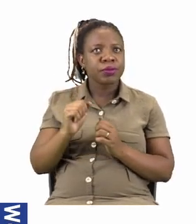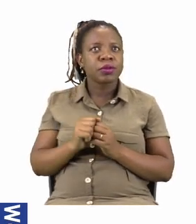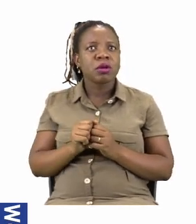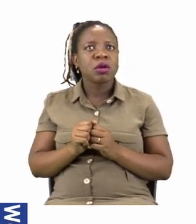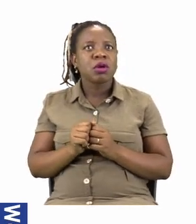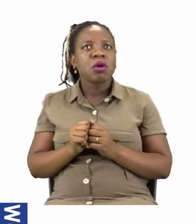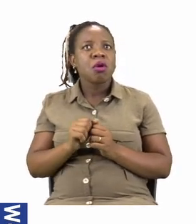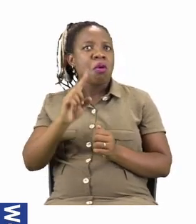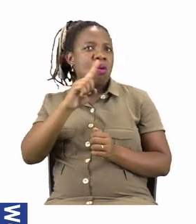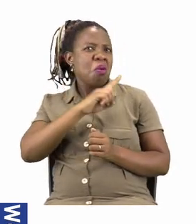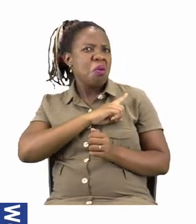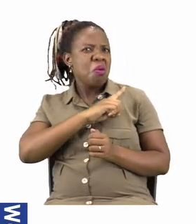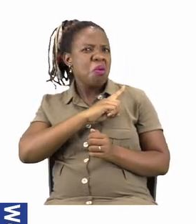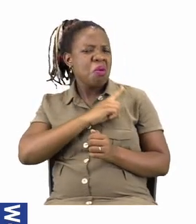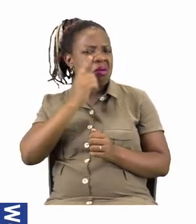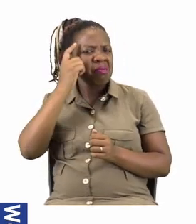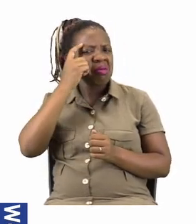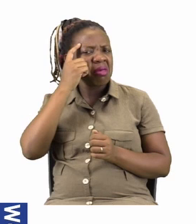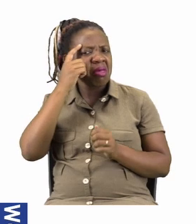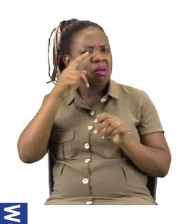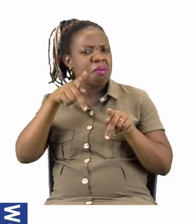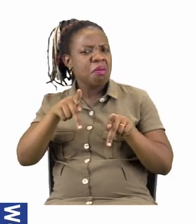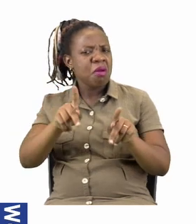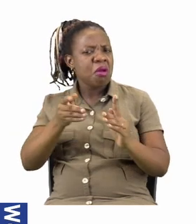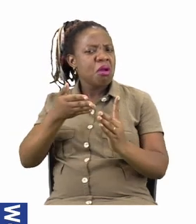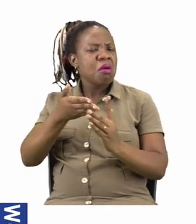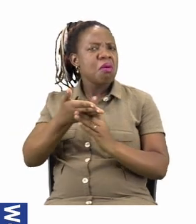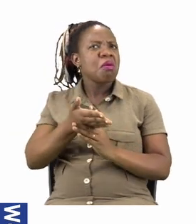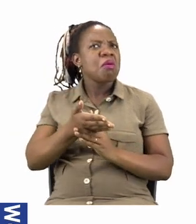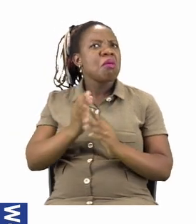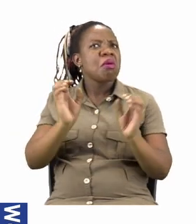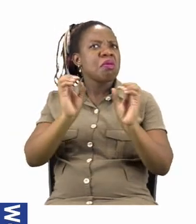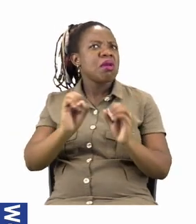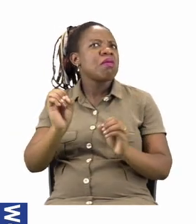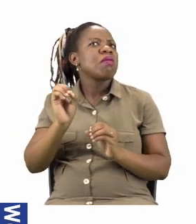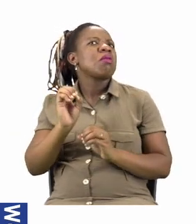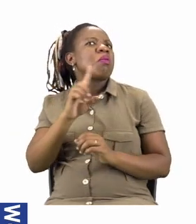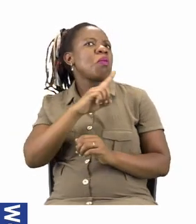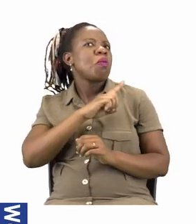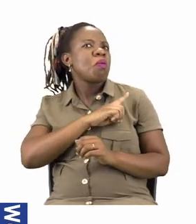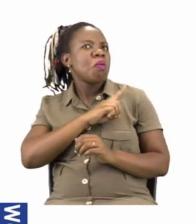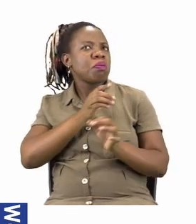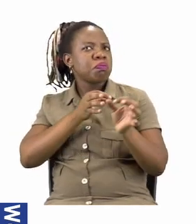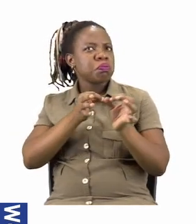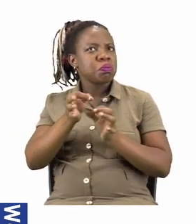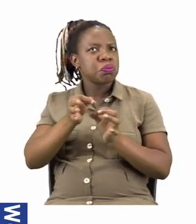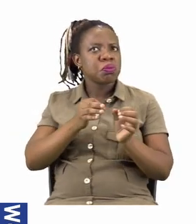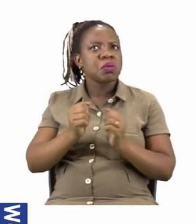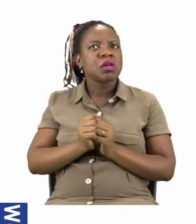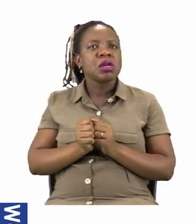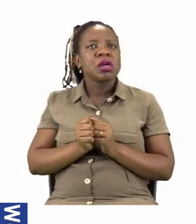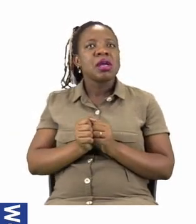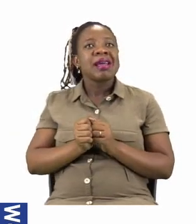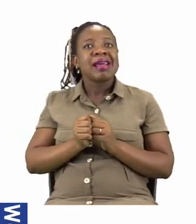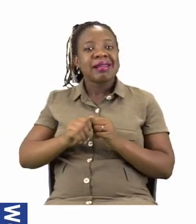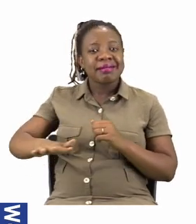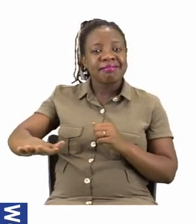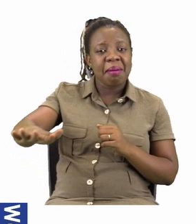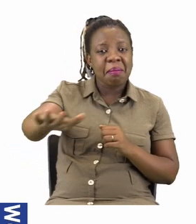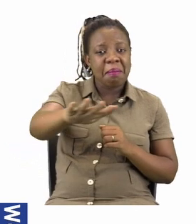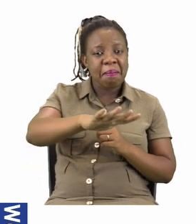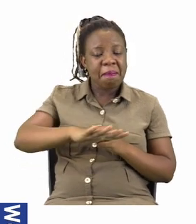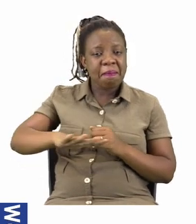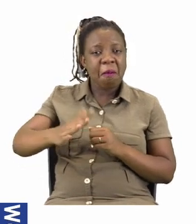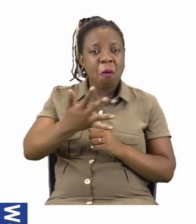water park. All right, now boys and girls, let's quickly read through the story one